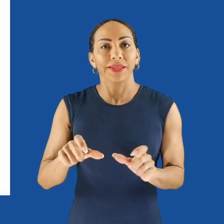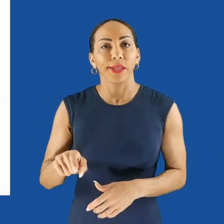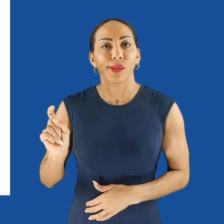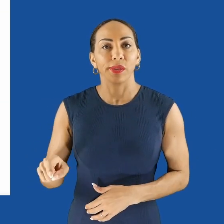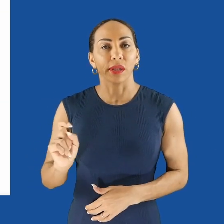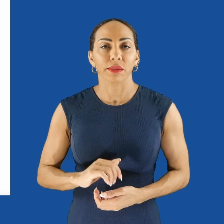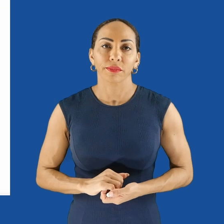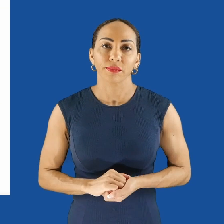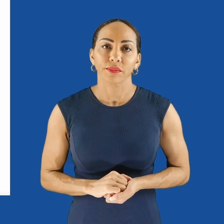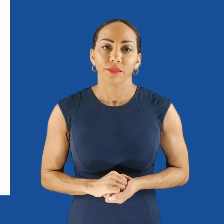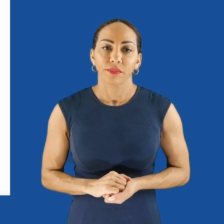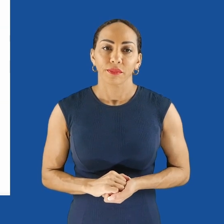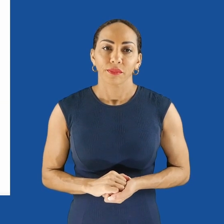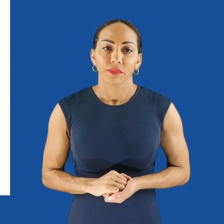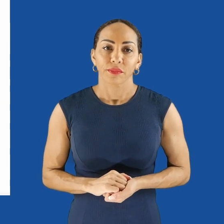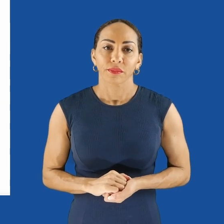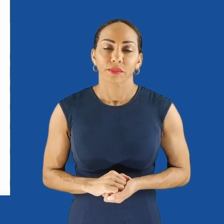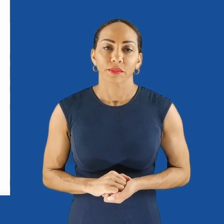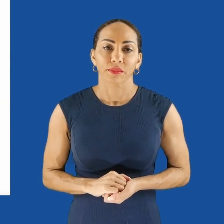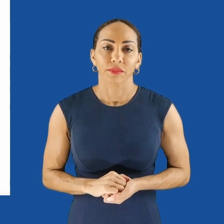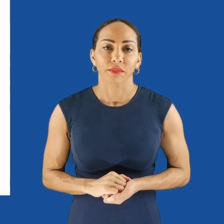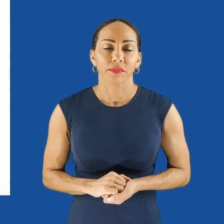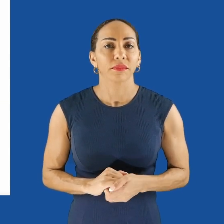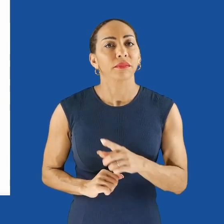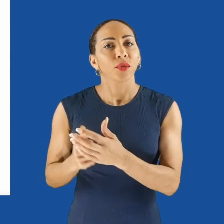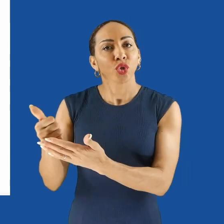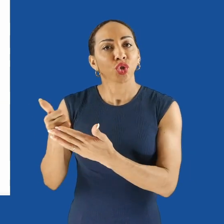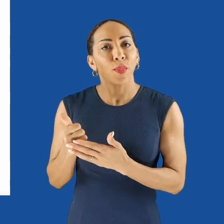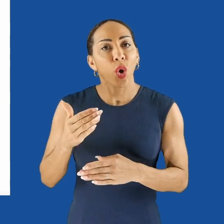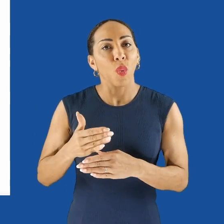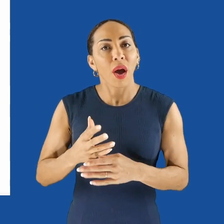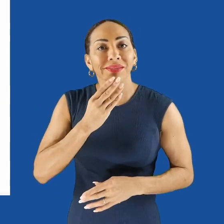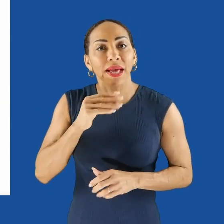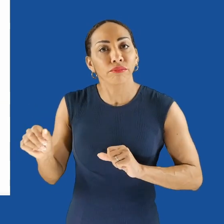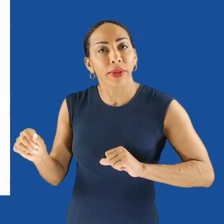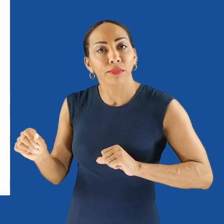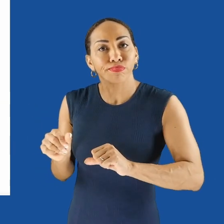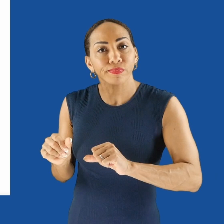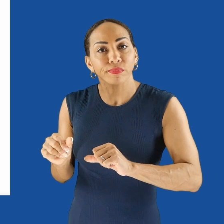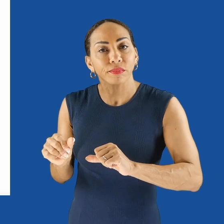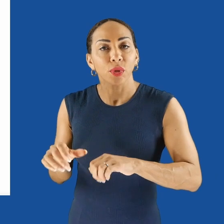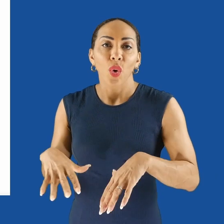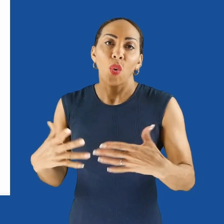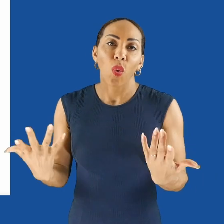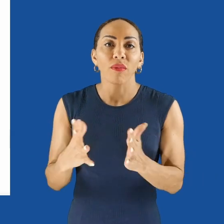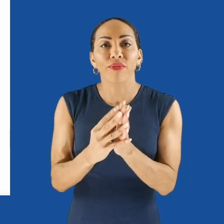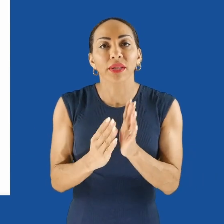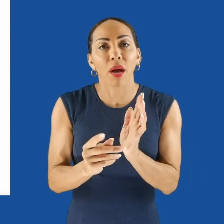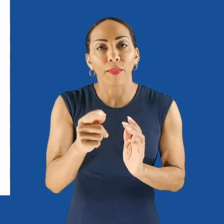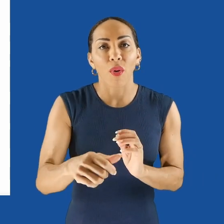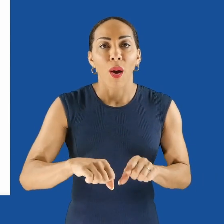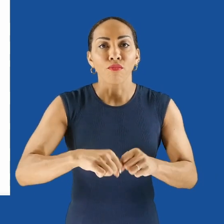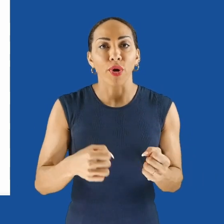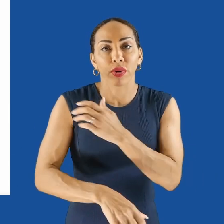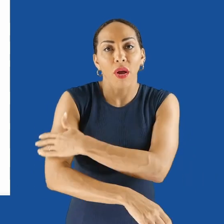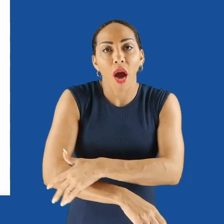Continue. Will you need this support worker on a temporary basis? For example, you have a broken arm and